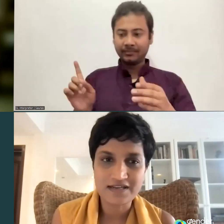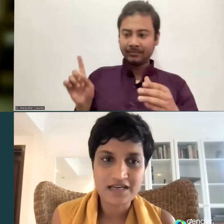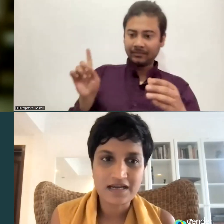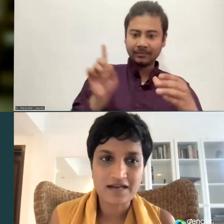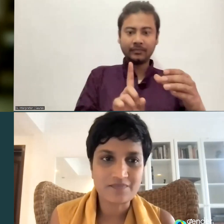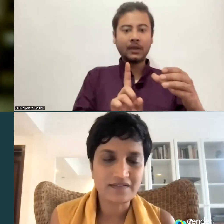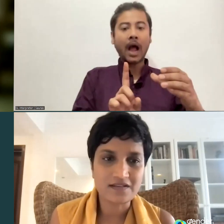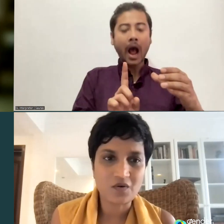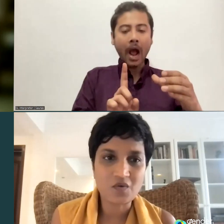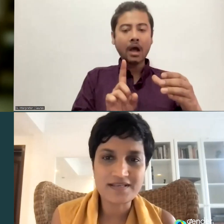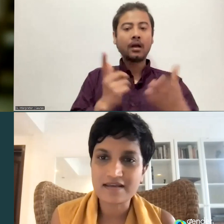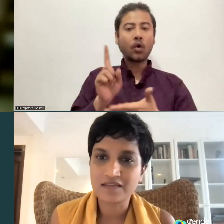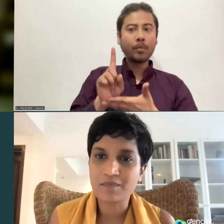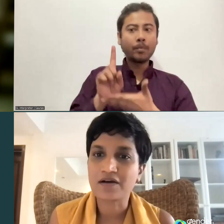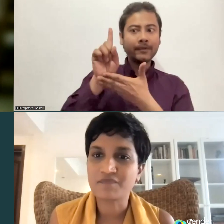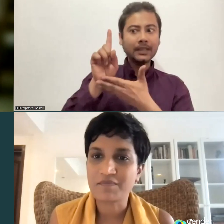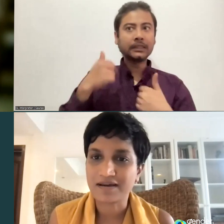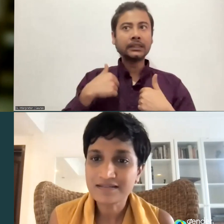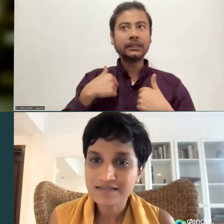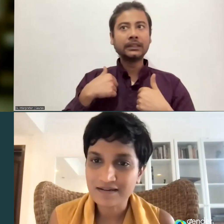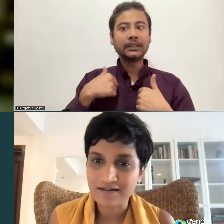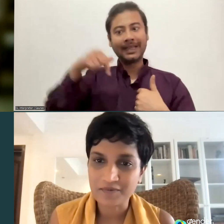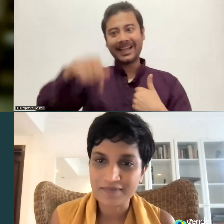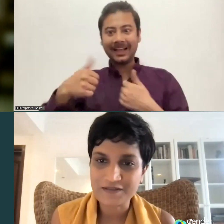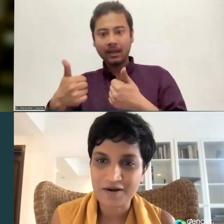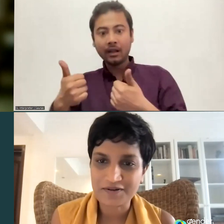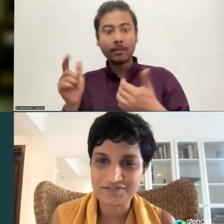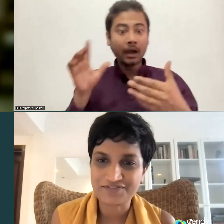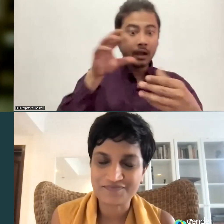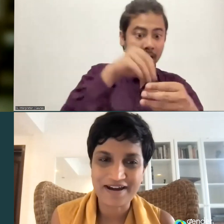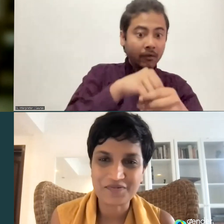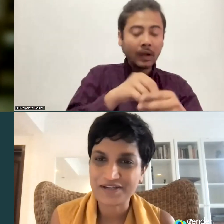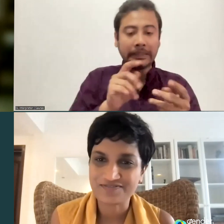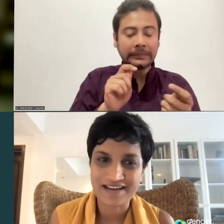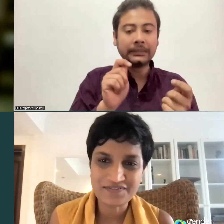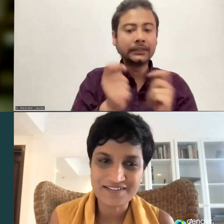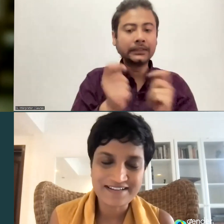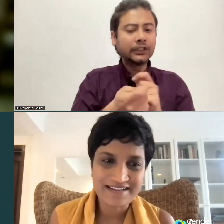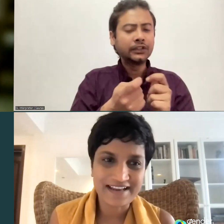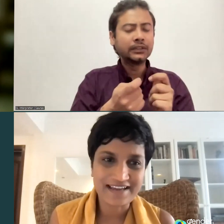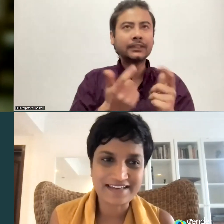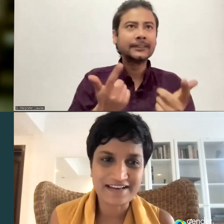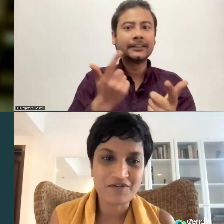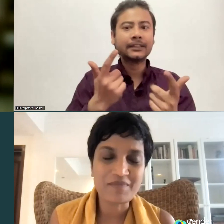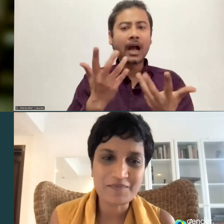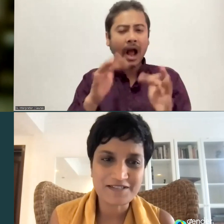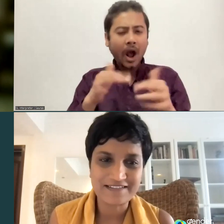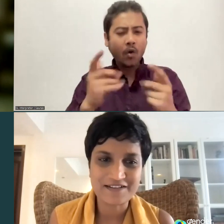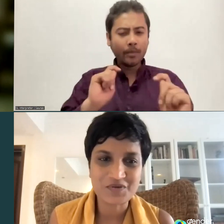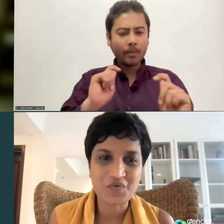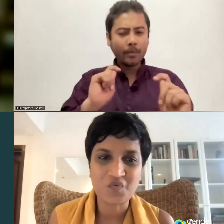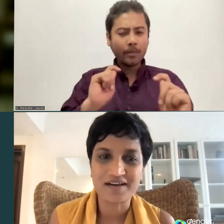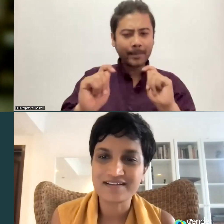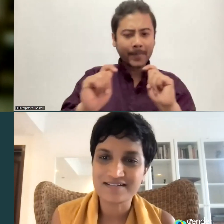of something that's always there at the back of my mind as part of my way of life. And for me personally,